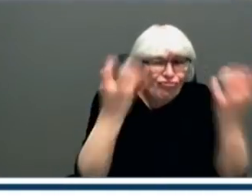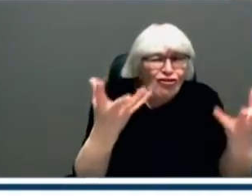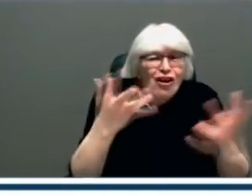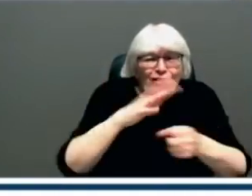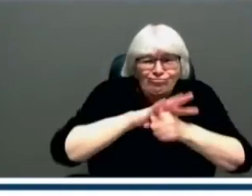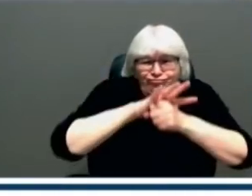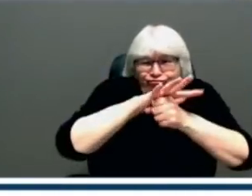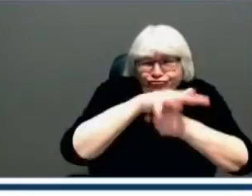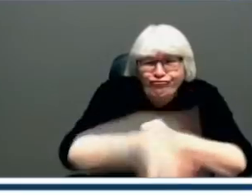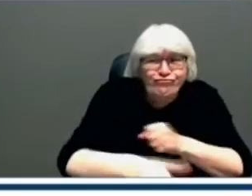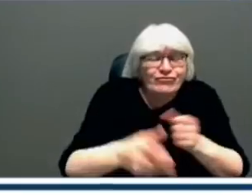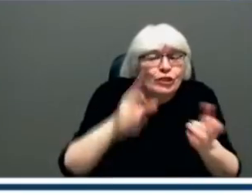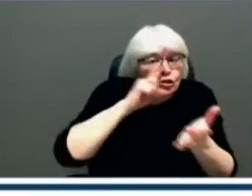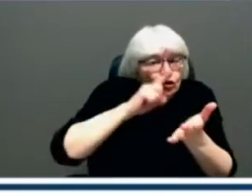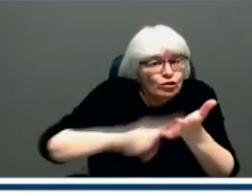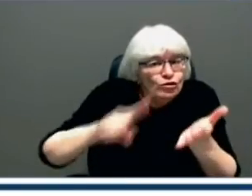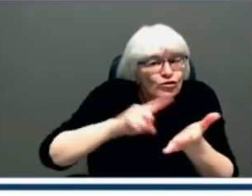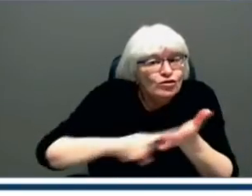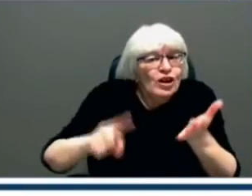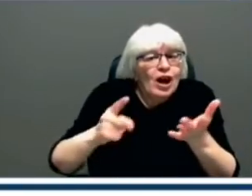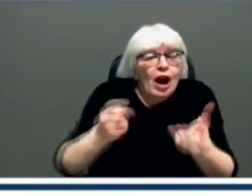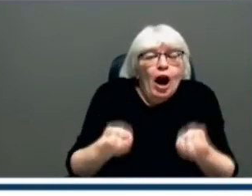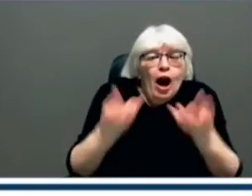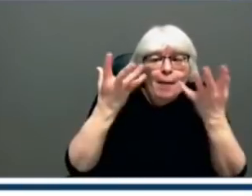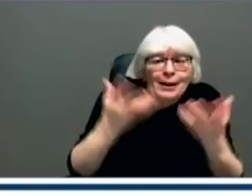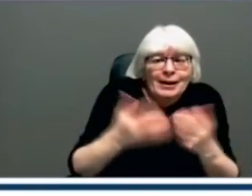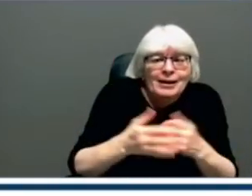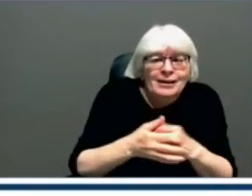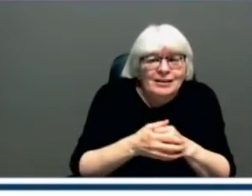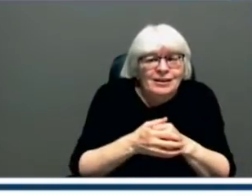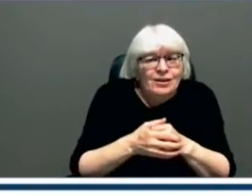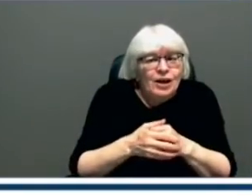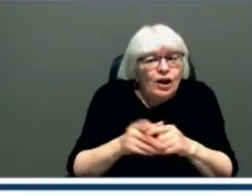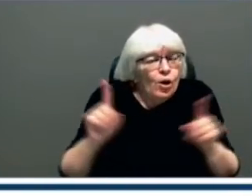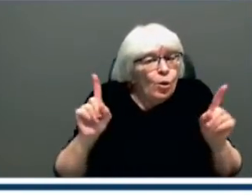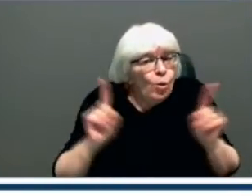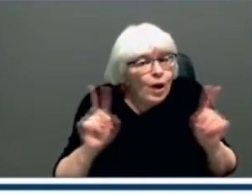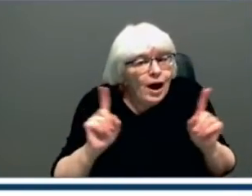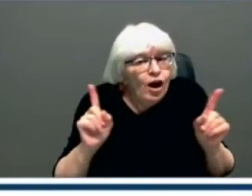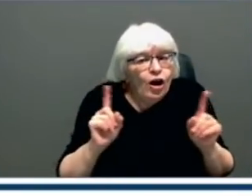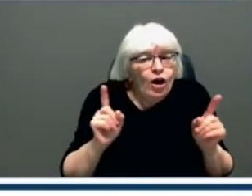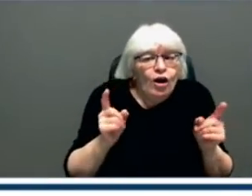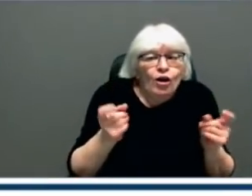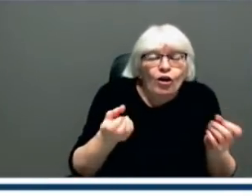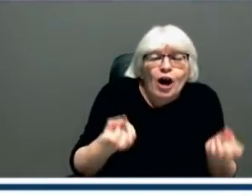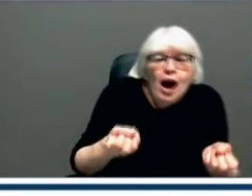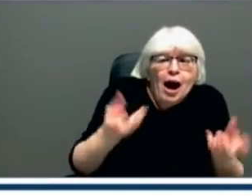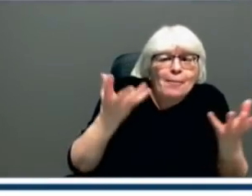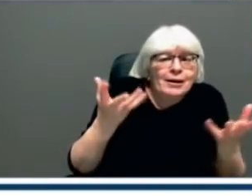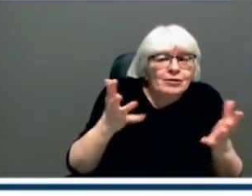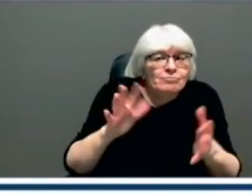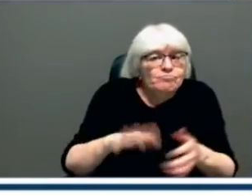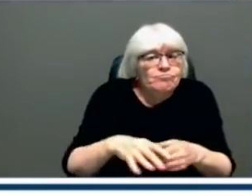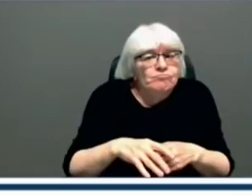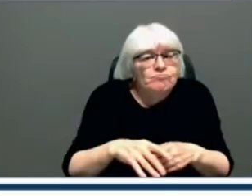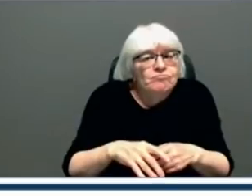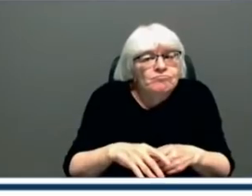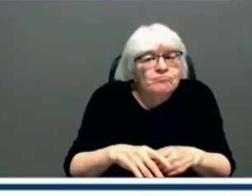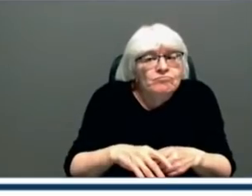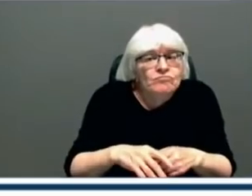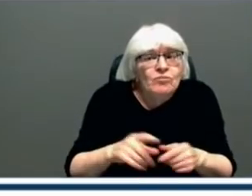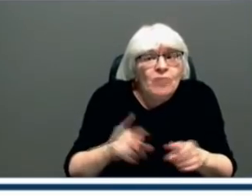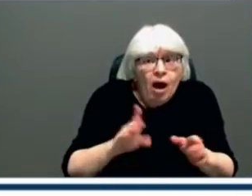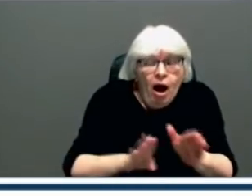of surveillance is to identify where we are on the wave and